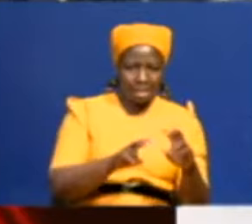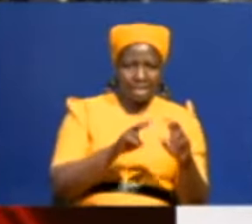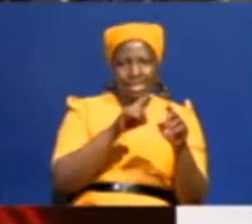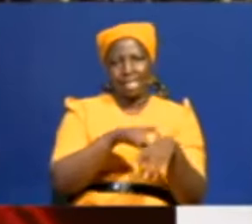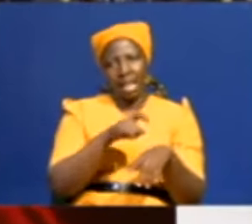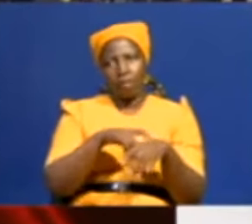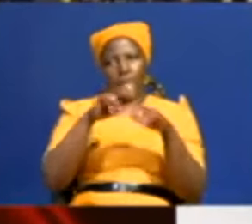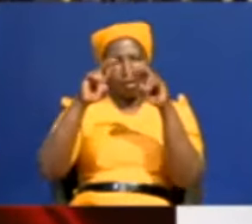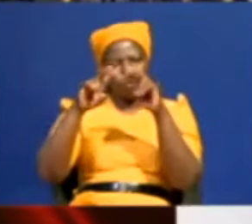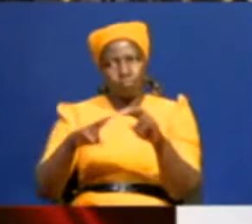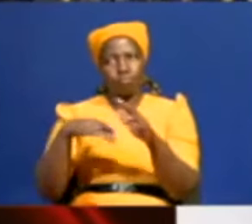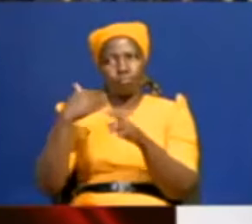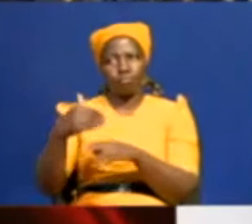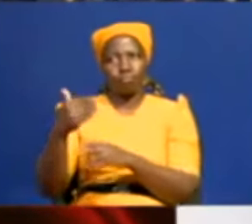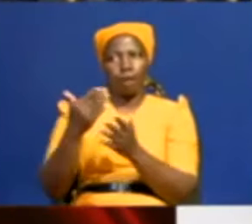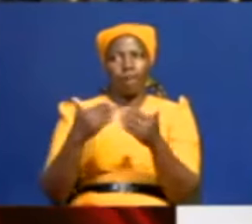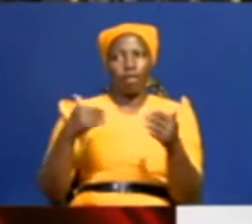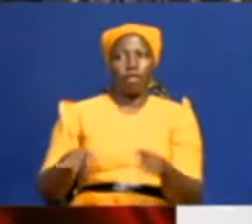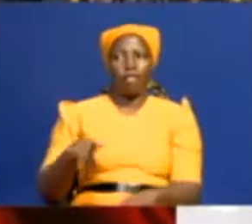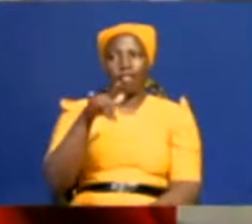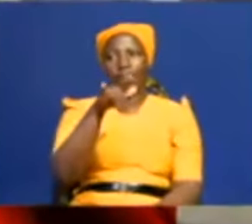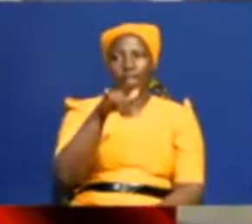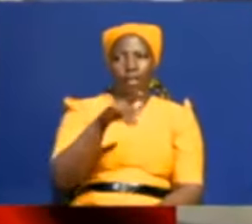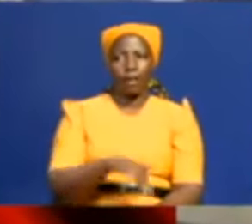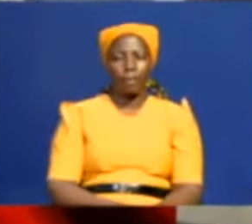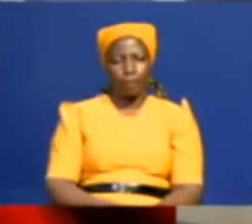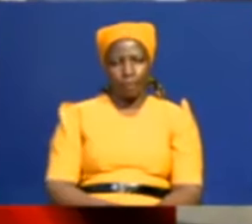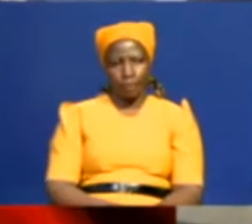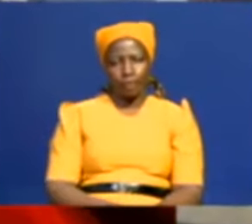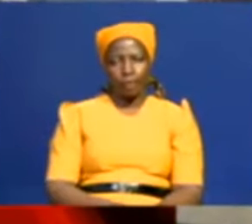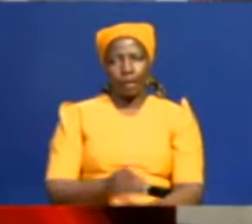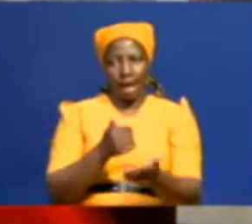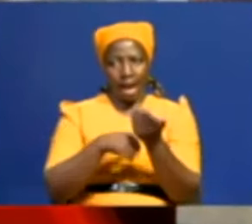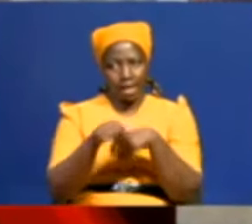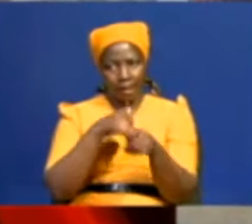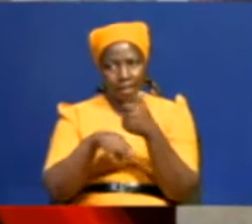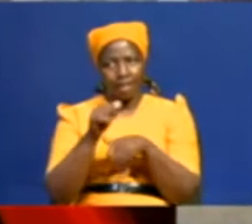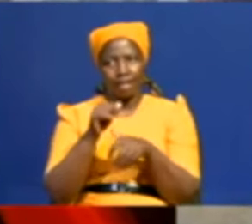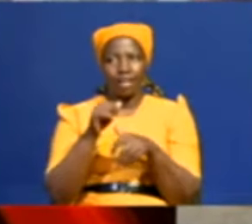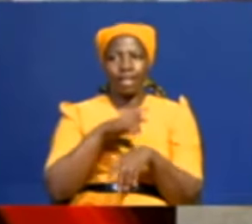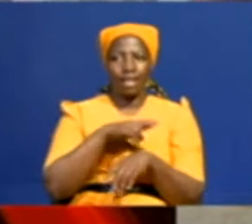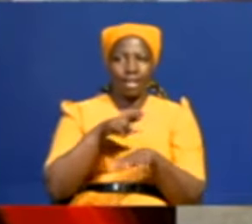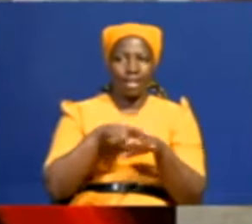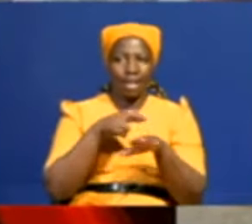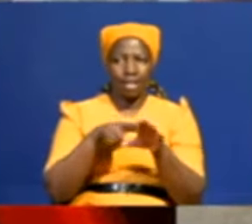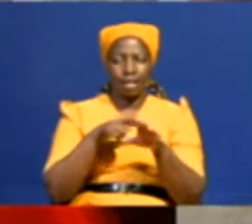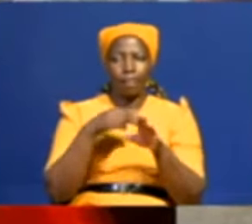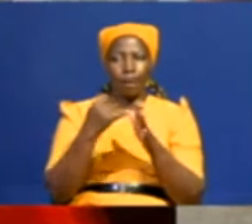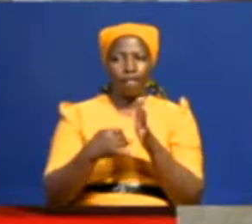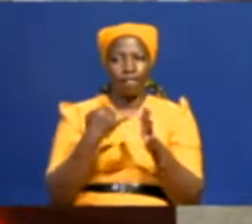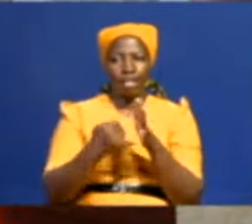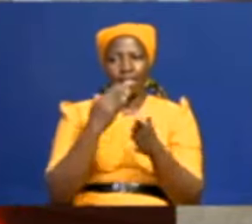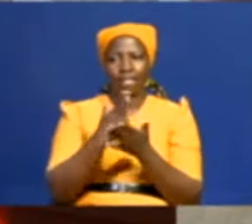routinely examine the radar system before flying, Boeing said. Finally, activity in Russia's manufacturing sector expanded at its